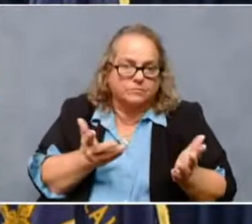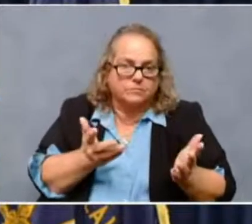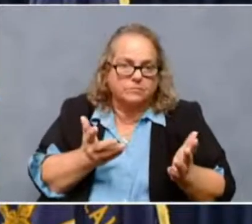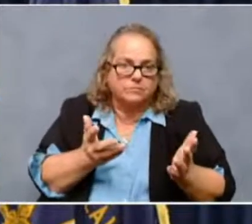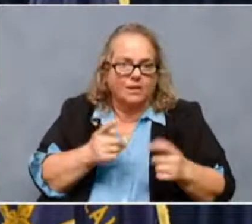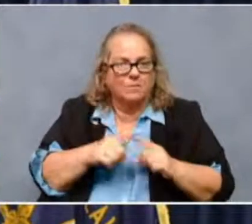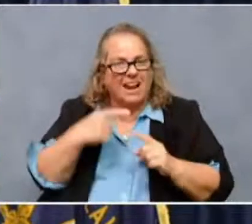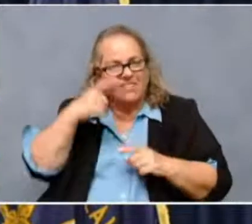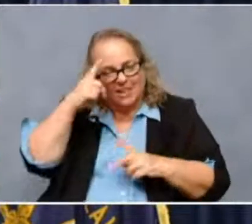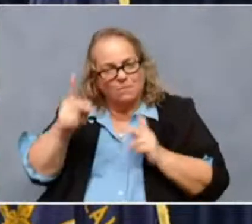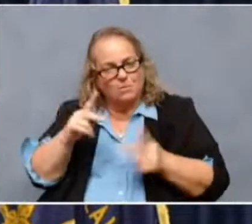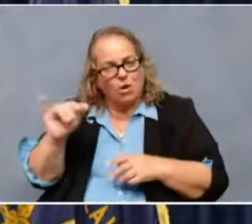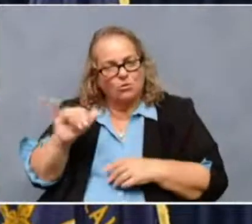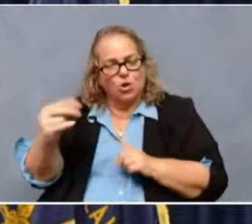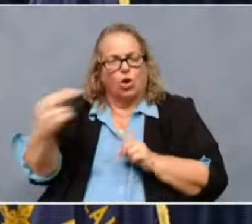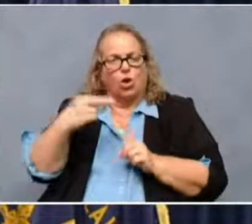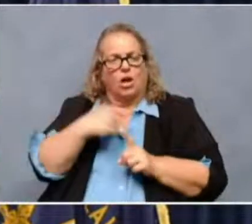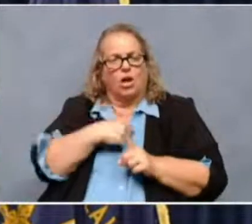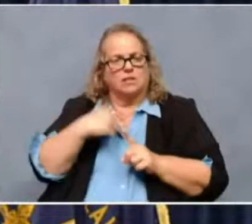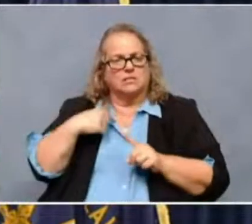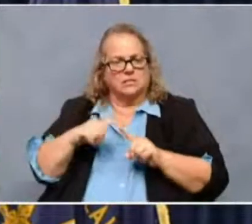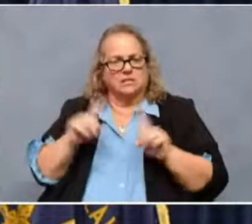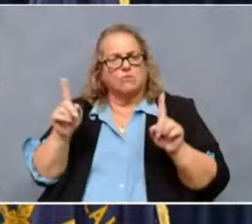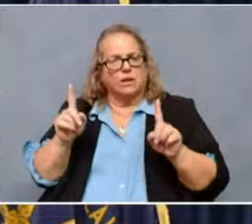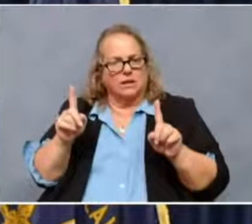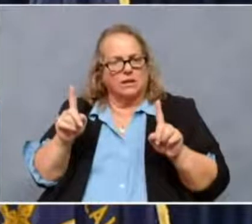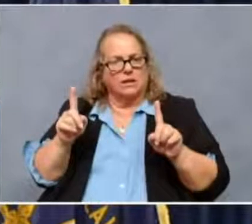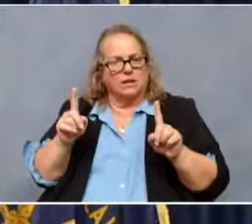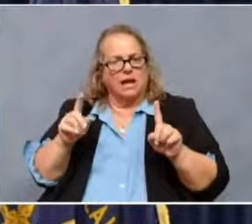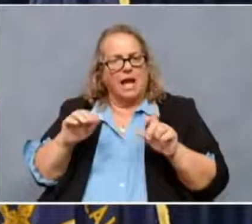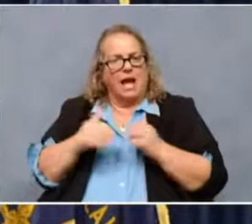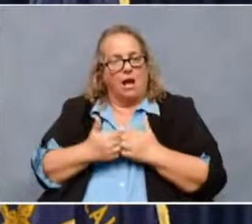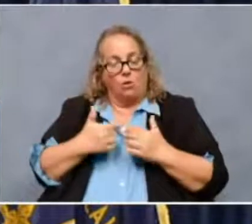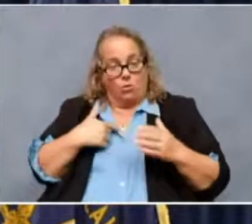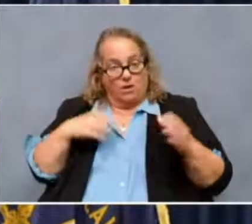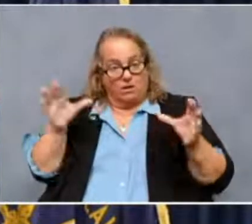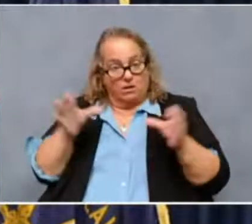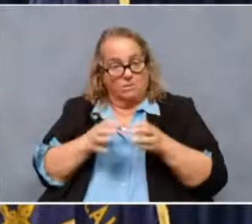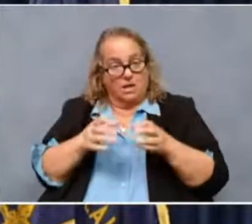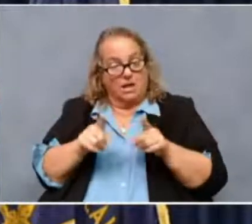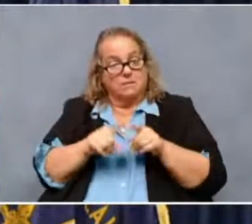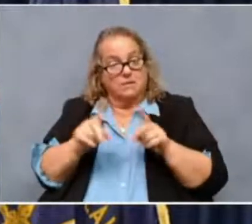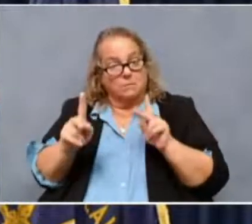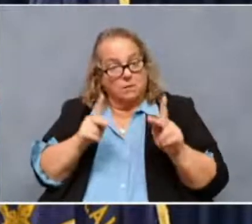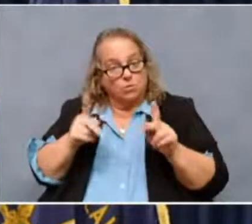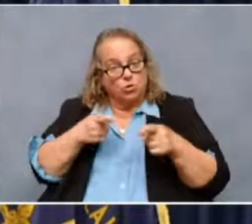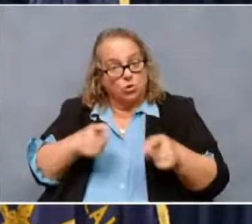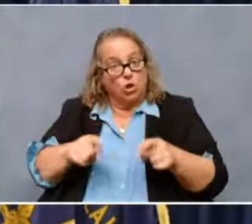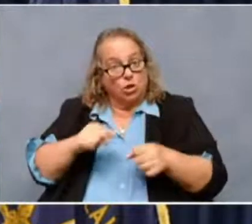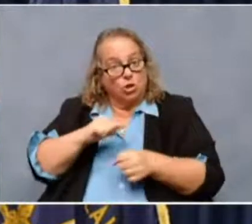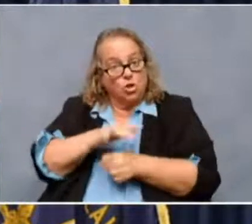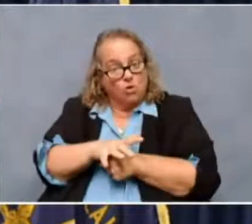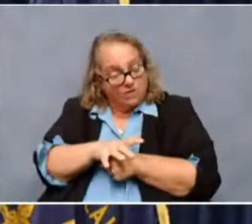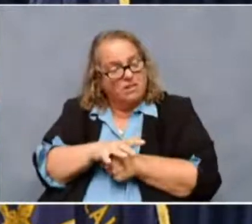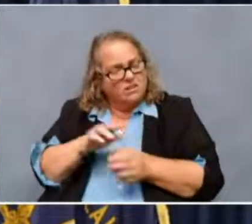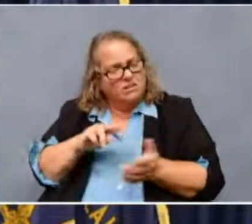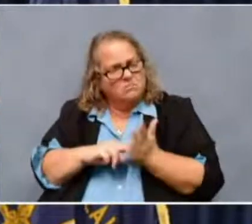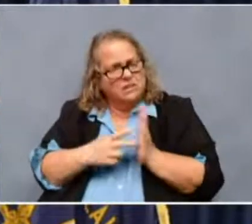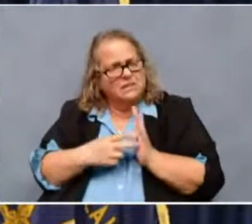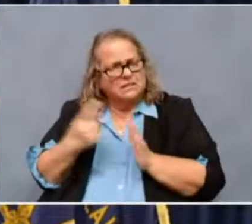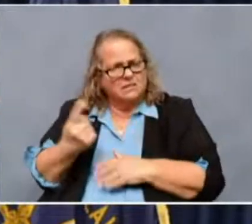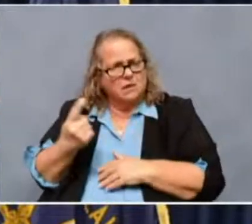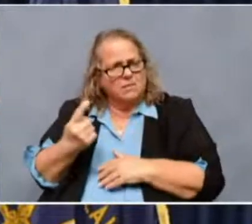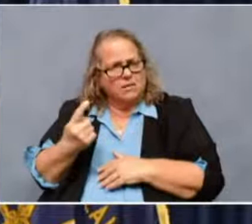also looking at us differently. I think part of how we came together as a people during COVID is something that they have